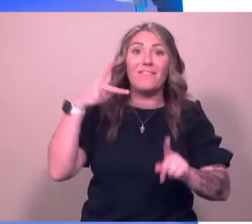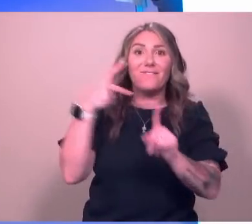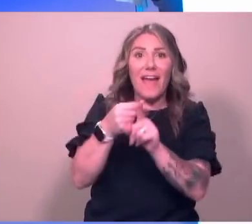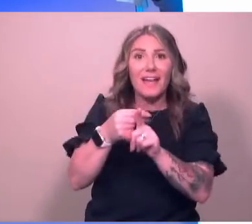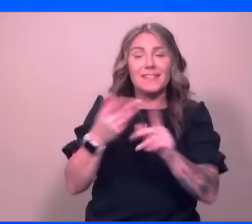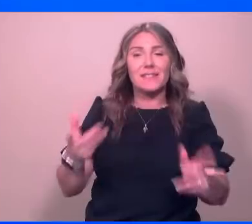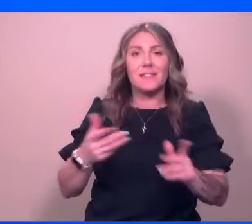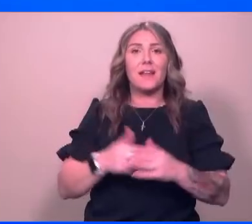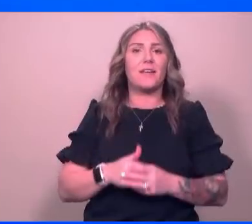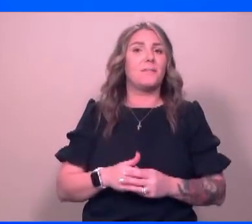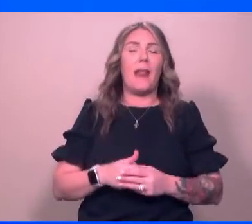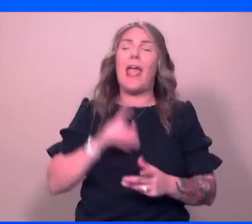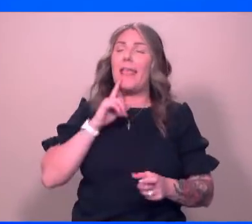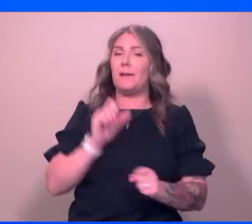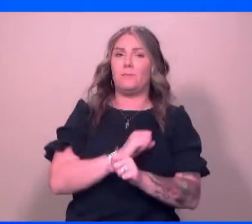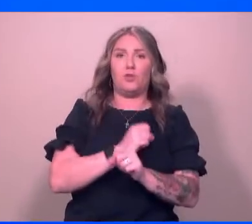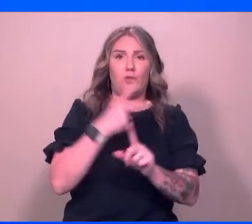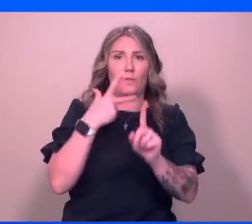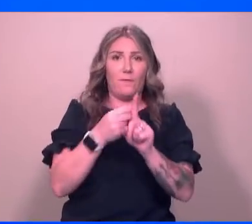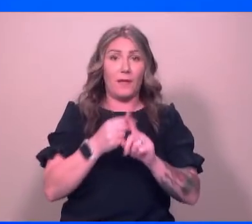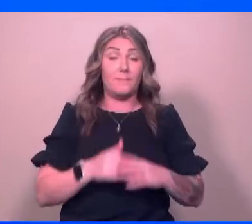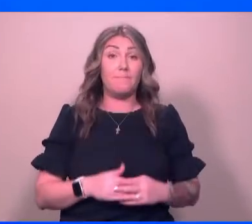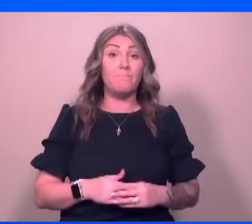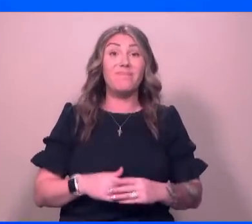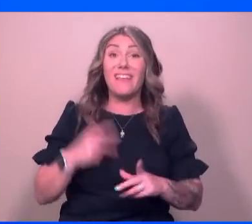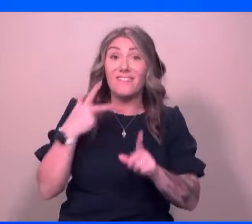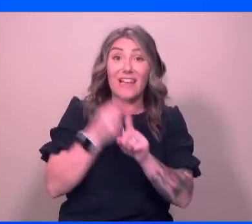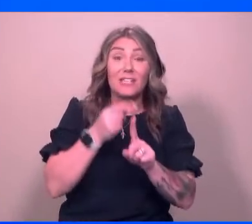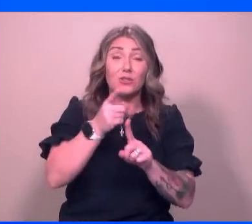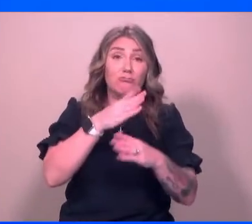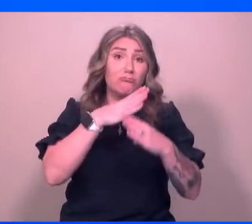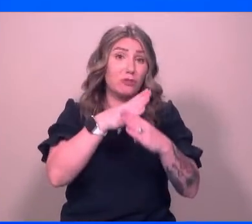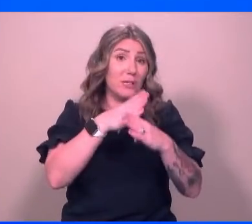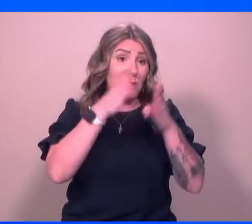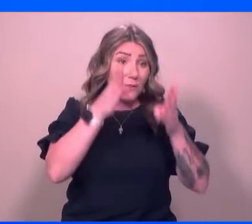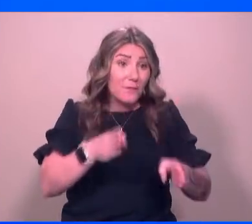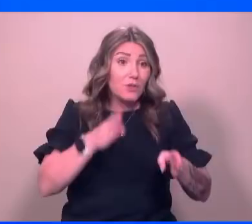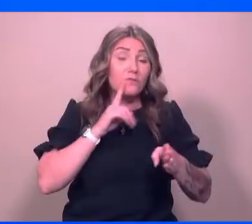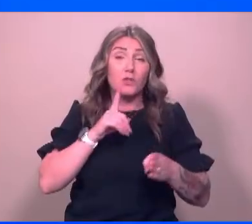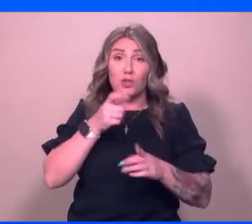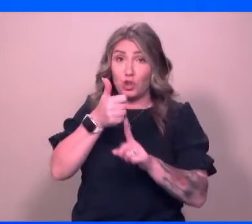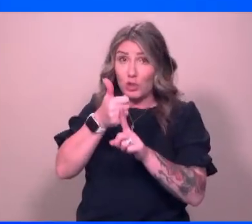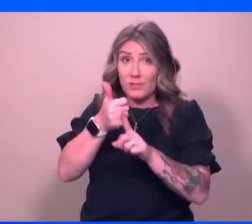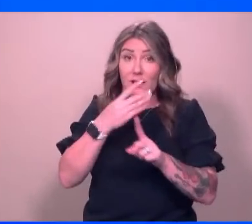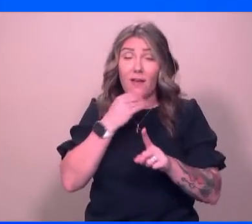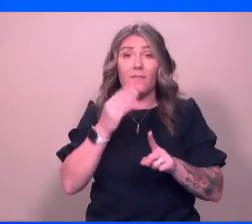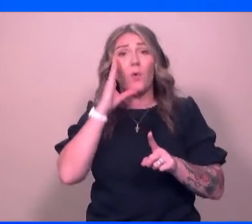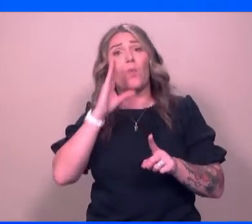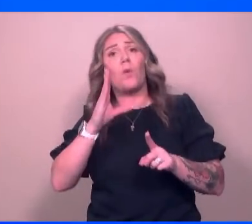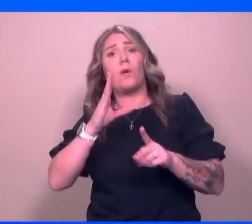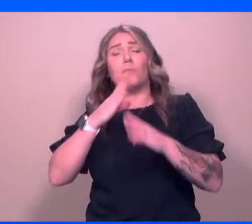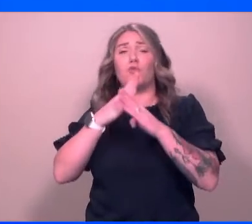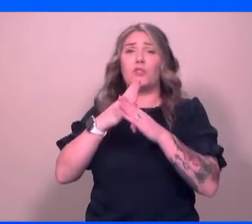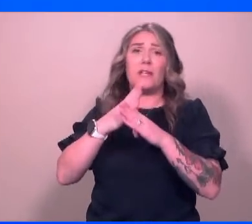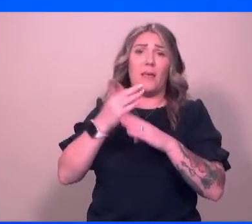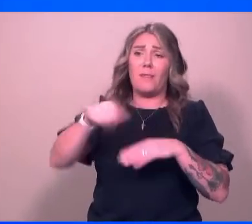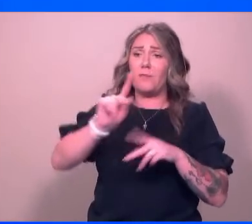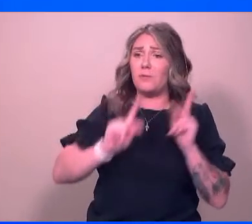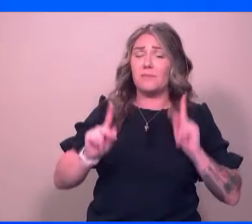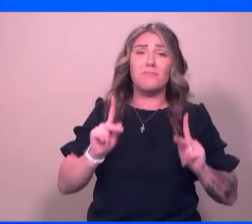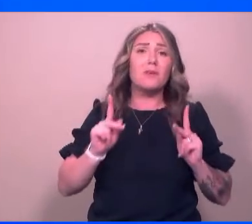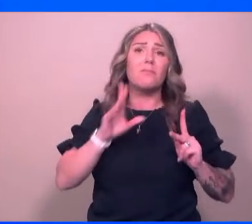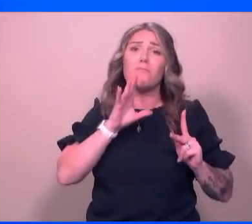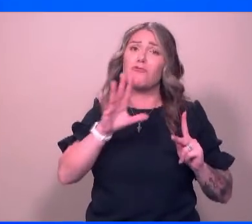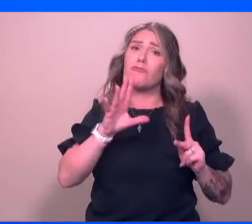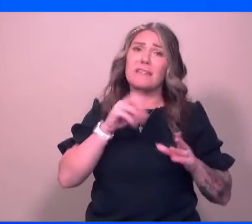Vaccinated. Absolutely vaccinated. Vaccinated, you're going to protect your individual. You yourself as an individual, you are going to protect those people closest to